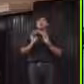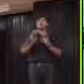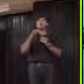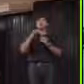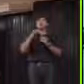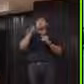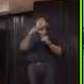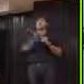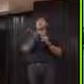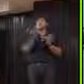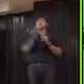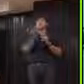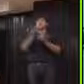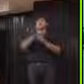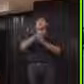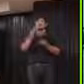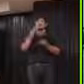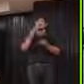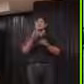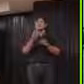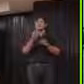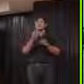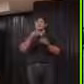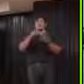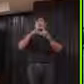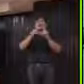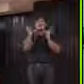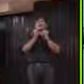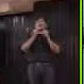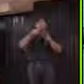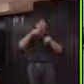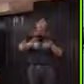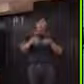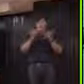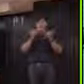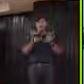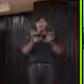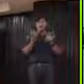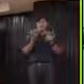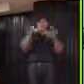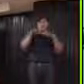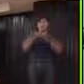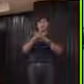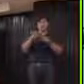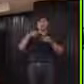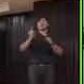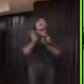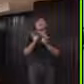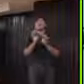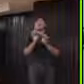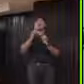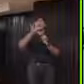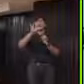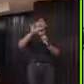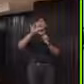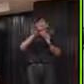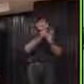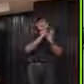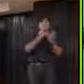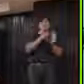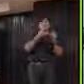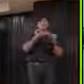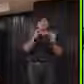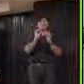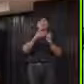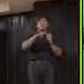what Iyengar says actually, interestingly, is that Kashmir today is not ripe for integration, in 1950, and which is